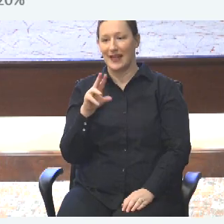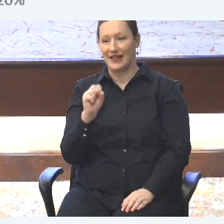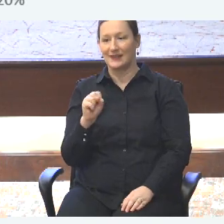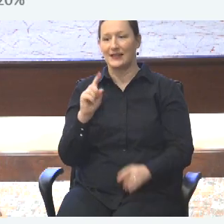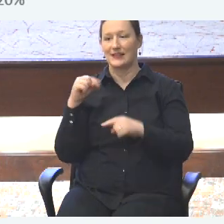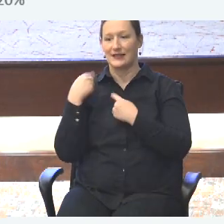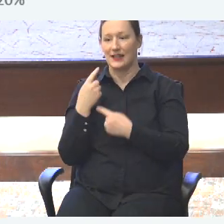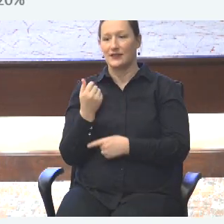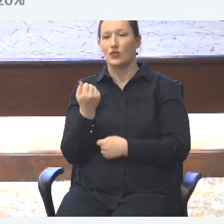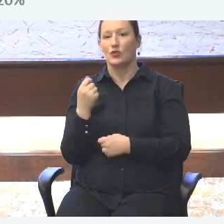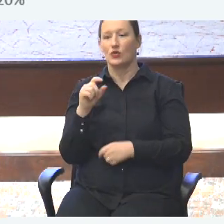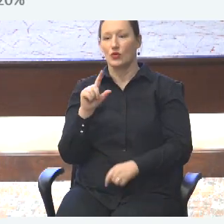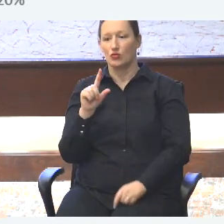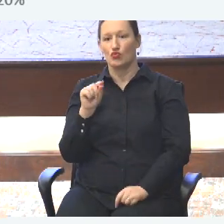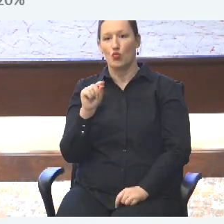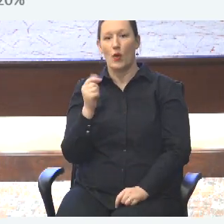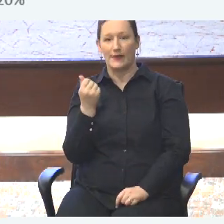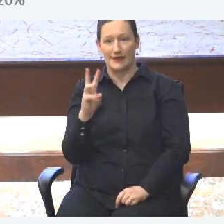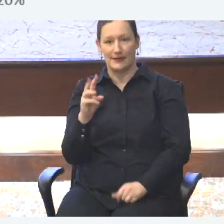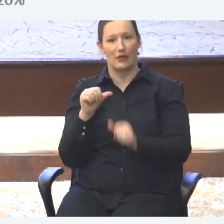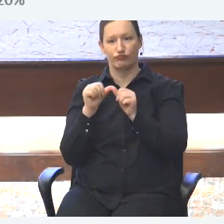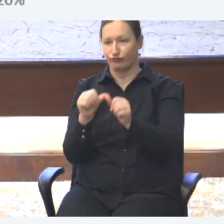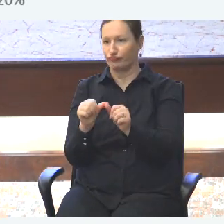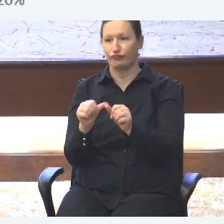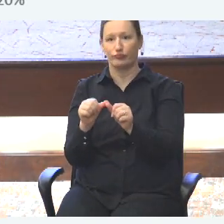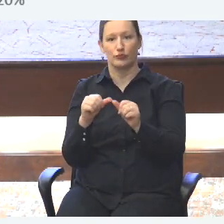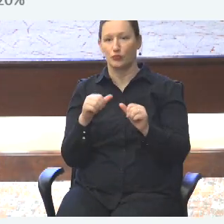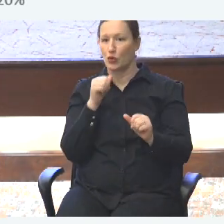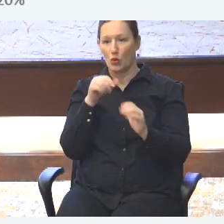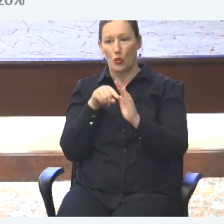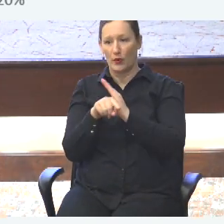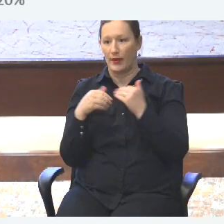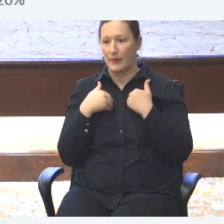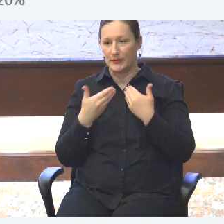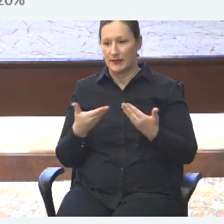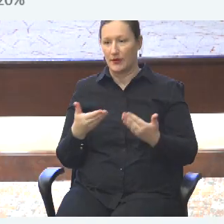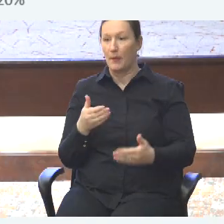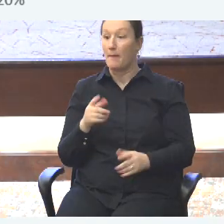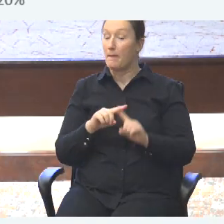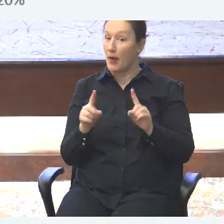lovers everywhere, but that support is still needed to maintain the no-kill status.